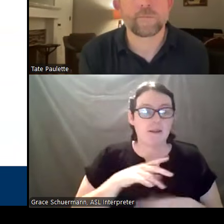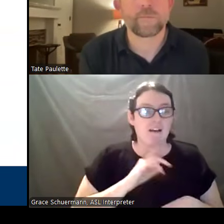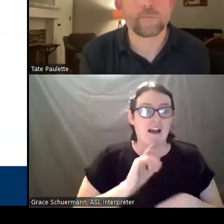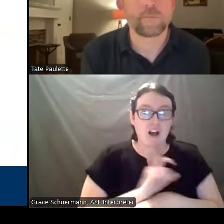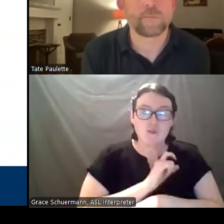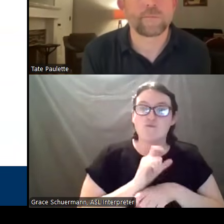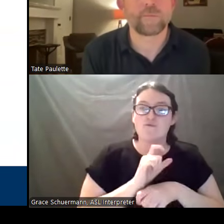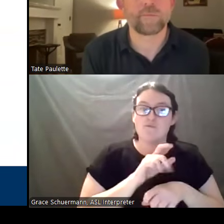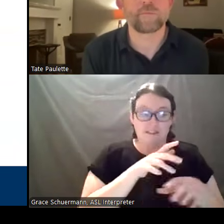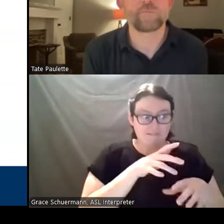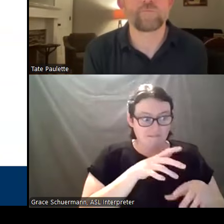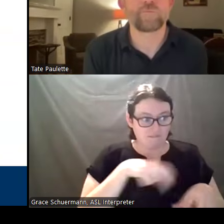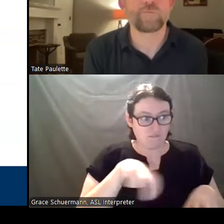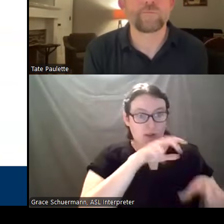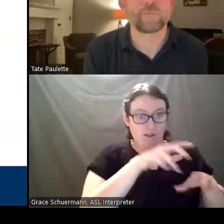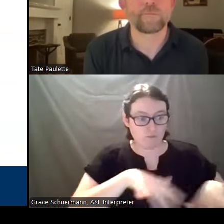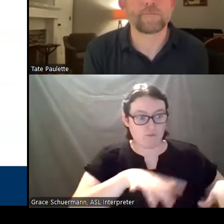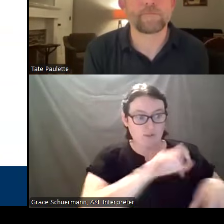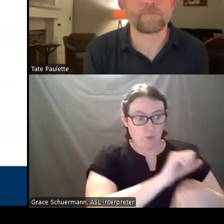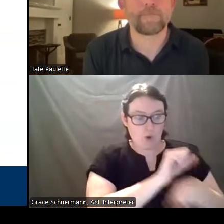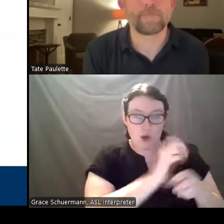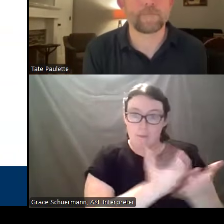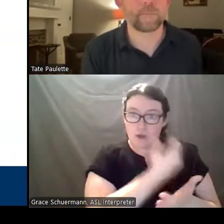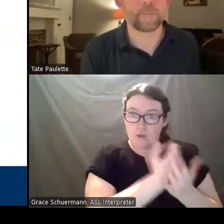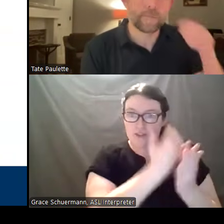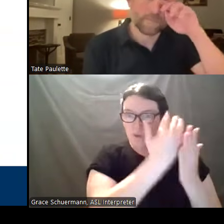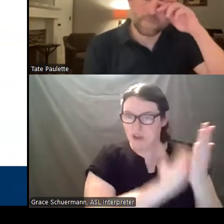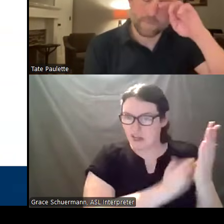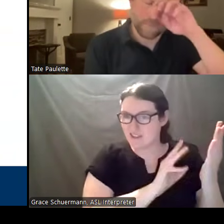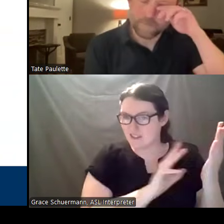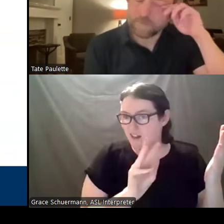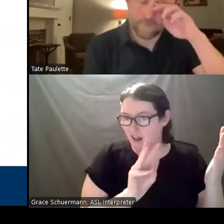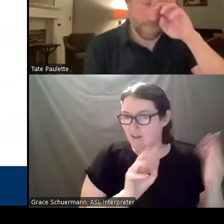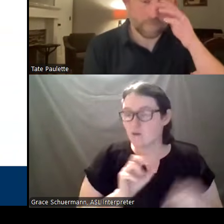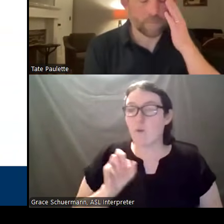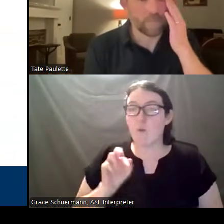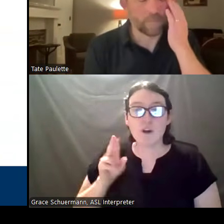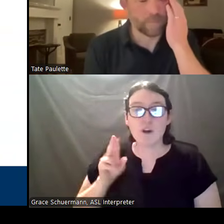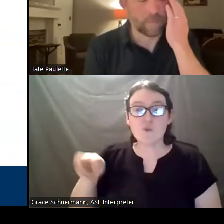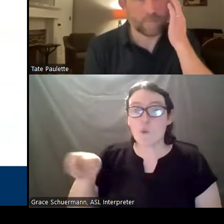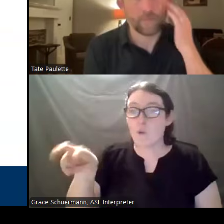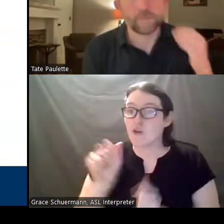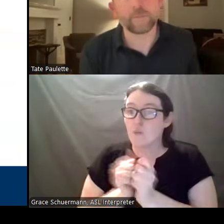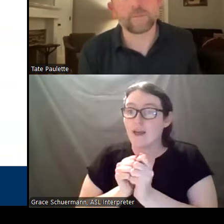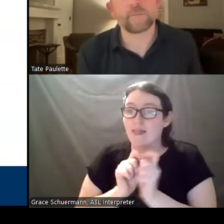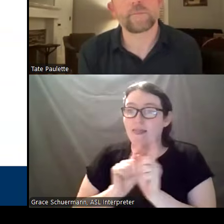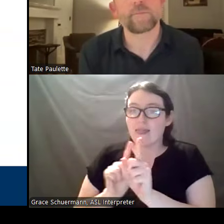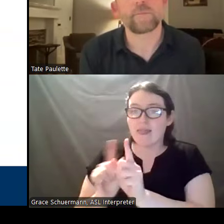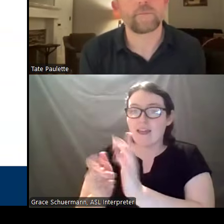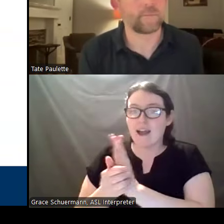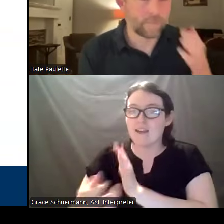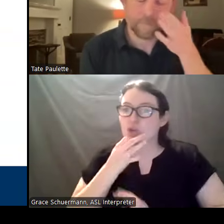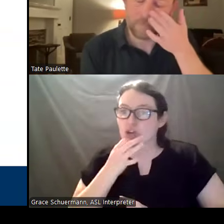opportunities listed on our webpage, as well as a number of tour opportunities to go around the world with experts, and even elements